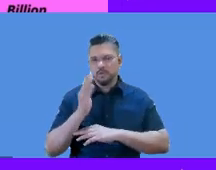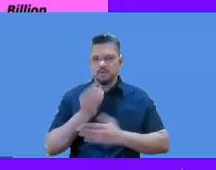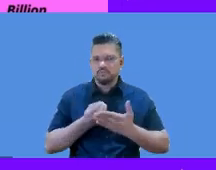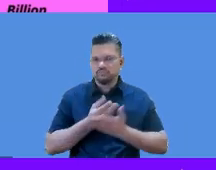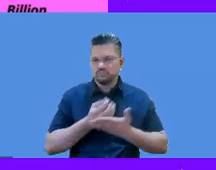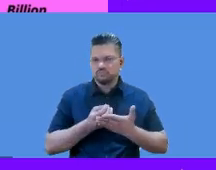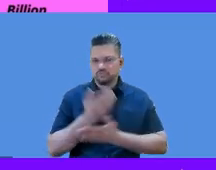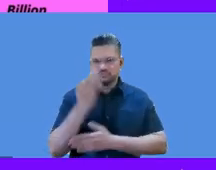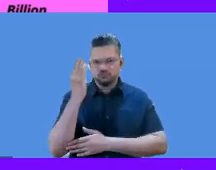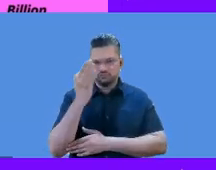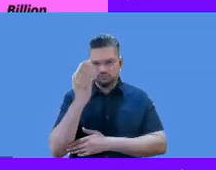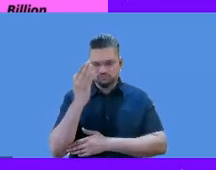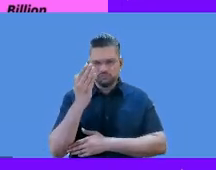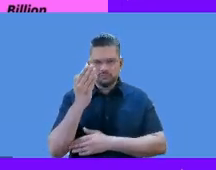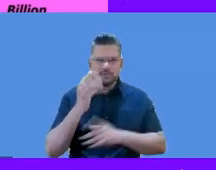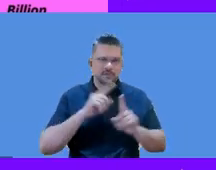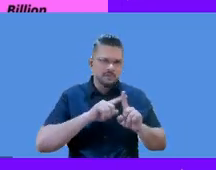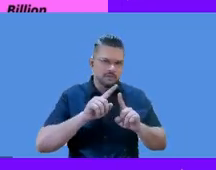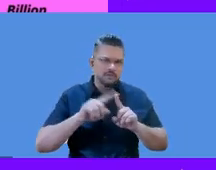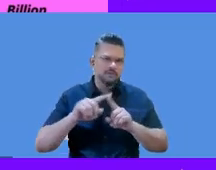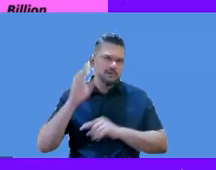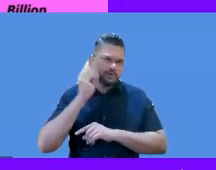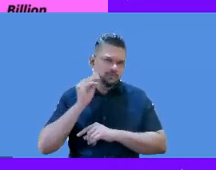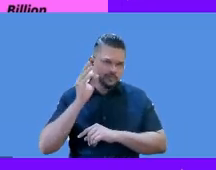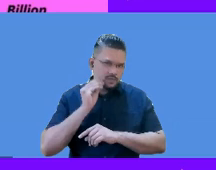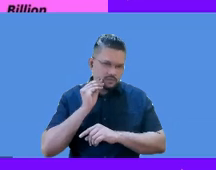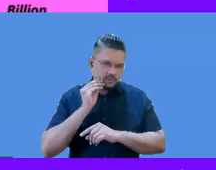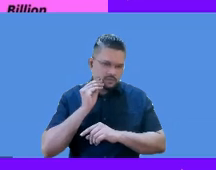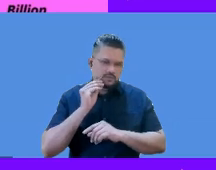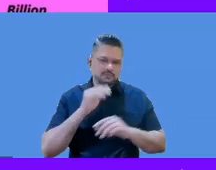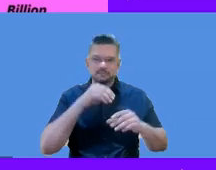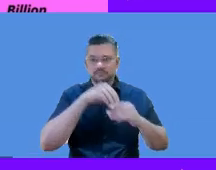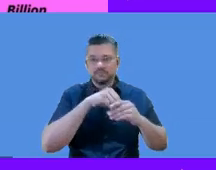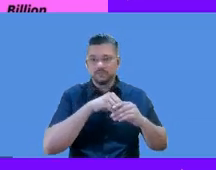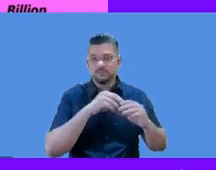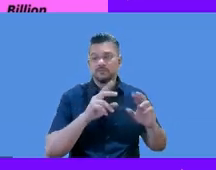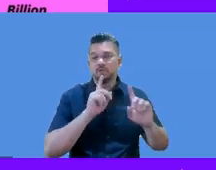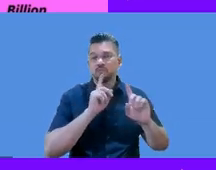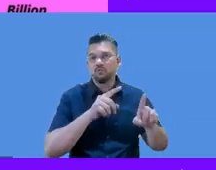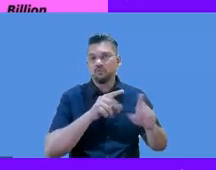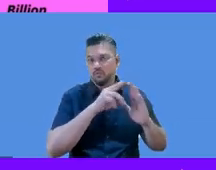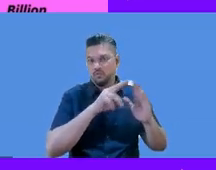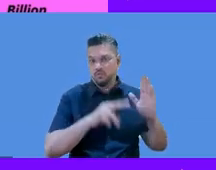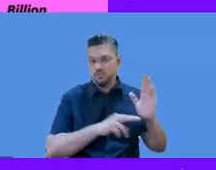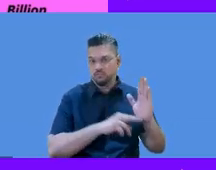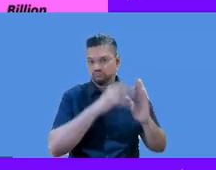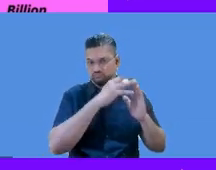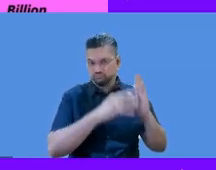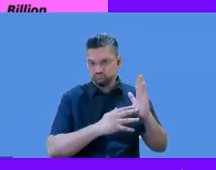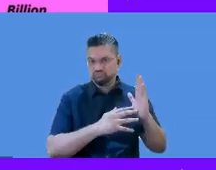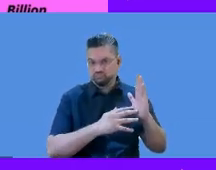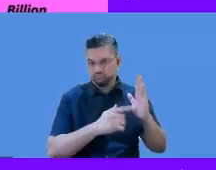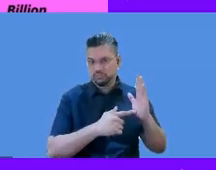mobility experiences in their new report, Mobility Matters. And this report has a really explicit focus on, you know, what